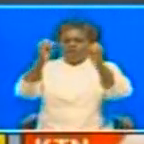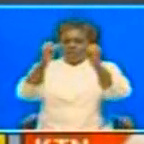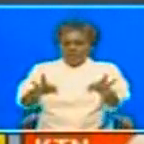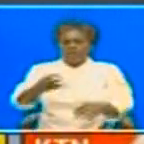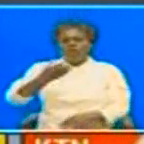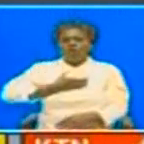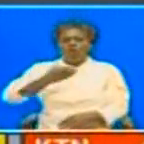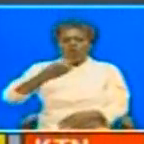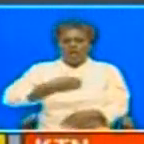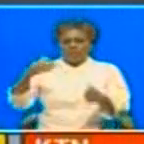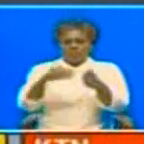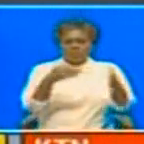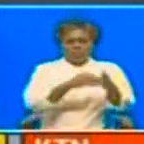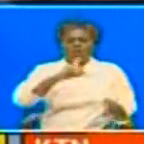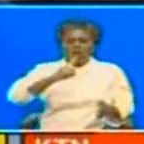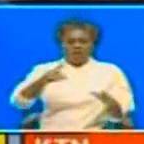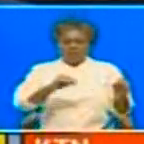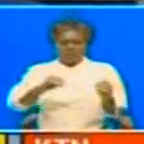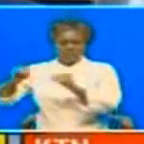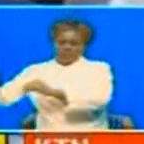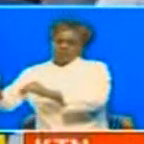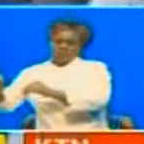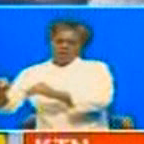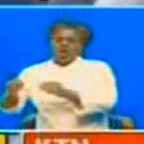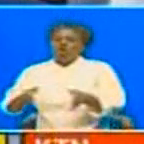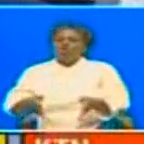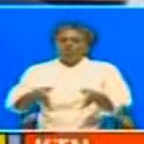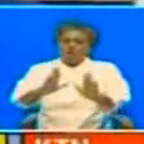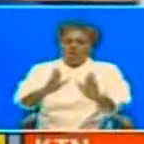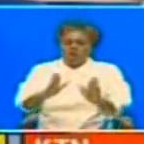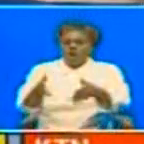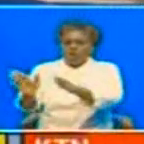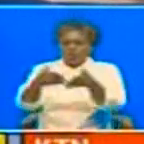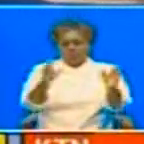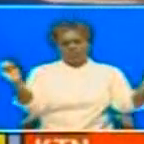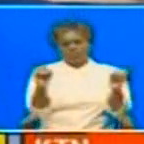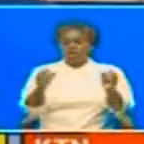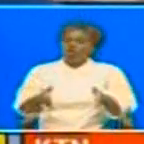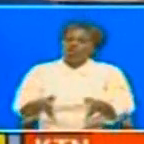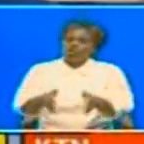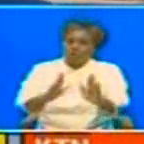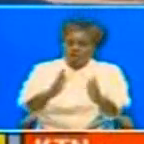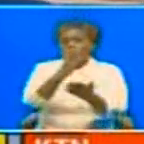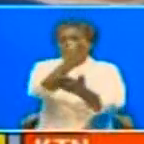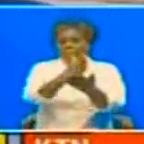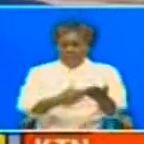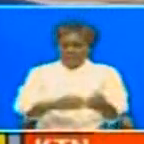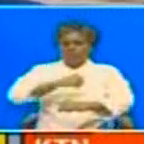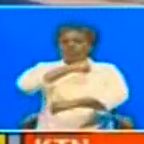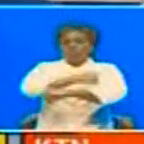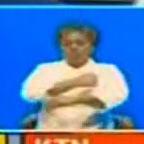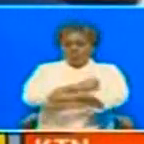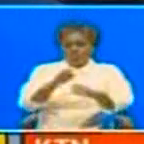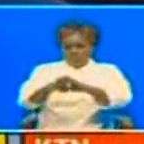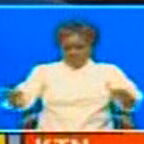wamiliki watasusia agizo la kuhama. Sharing a road is not an option because the road is part and parcel of the school